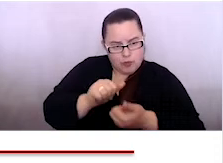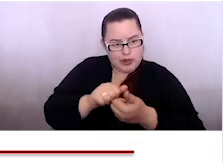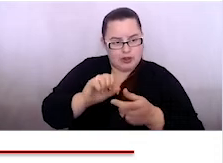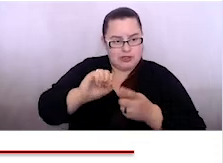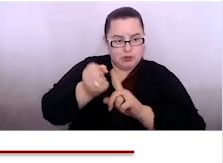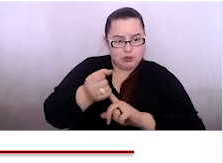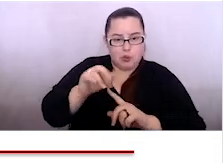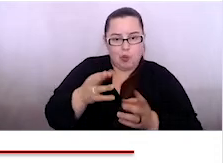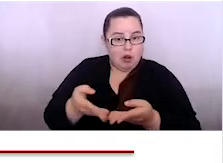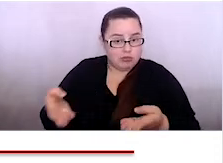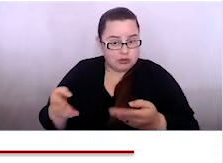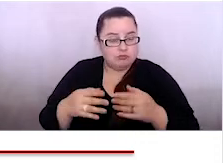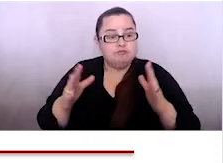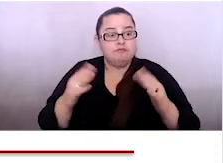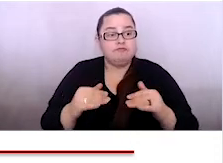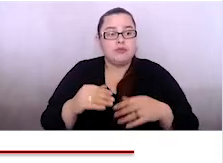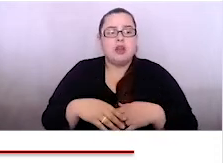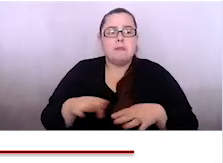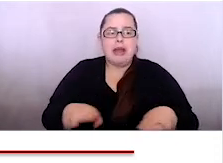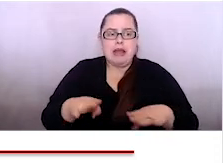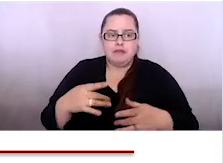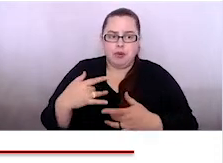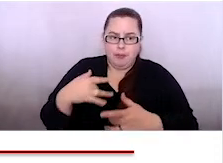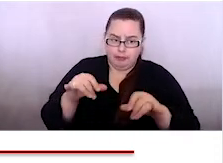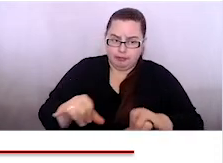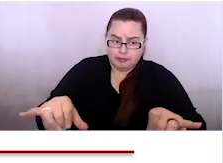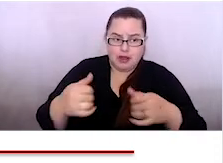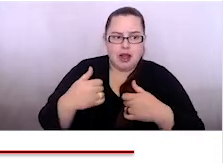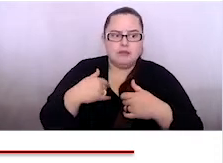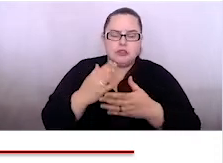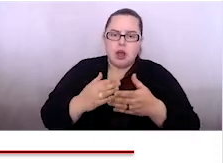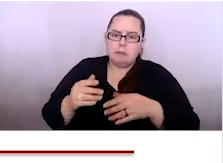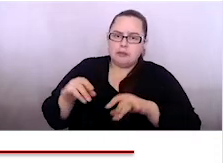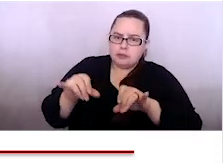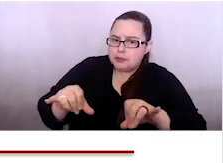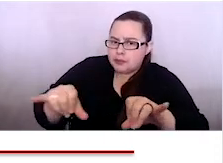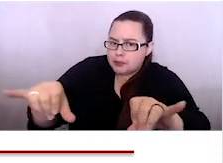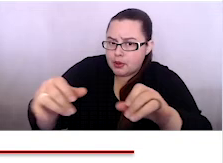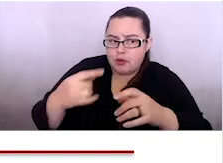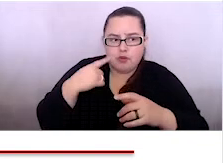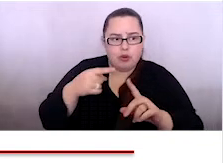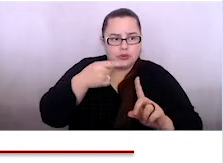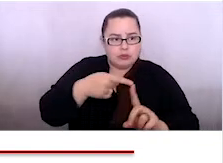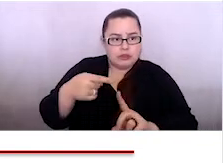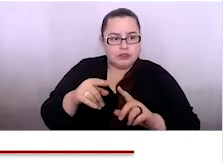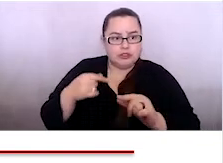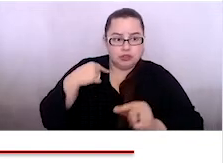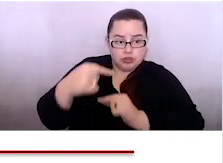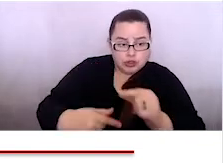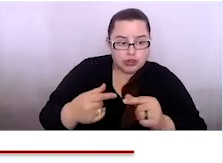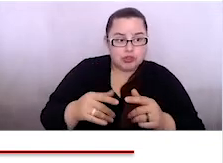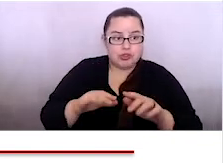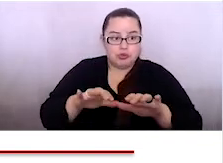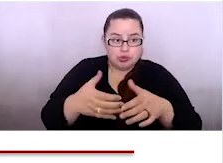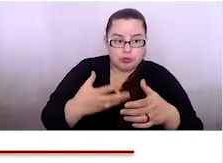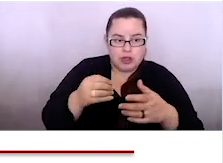Behavioral patterns have some continuality across generations among specific groups and populations. They